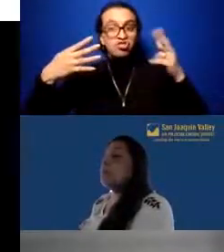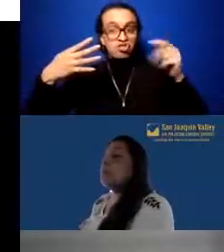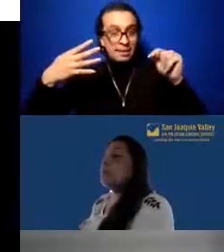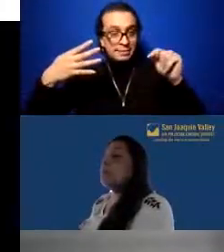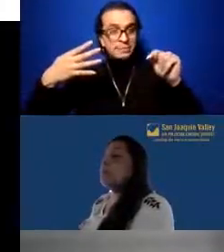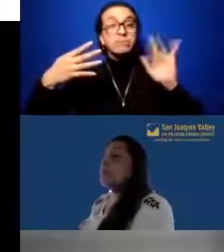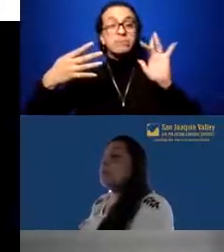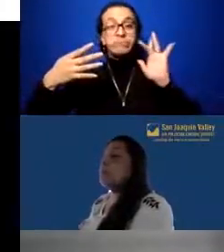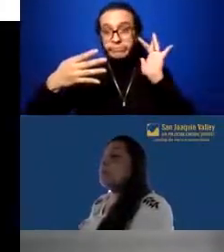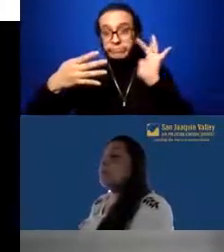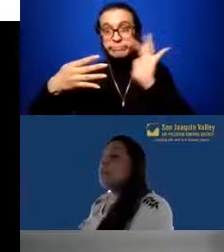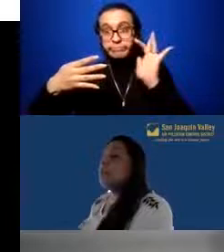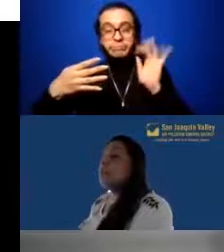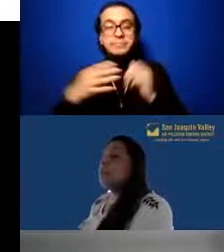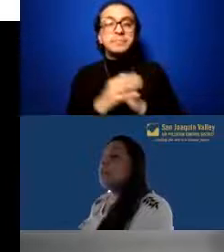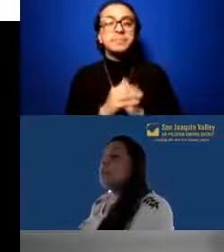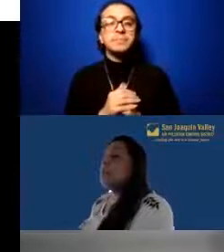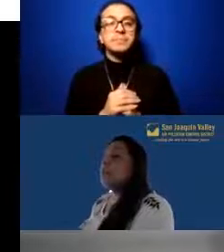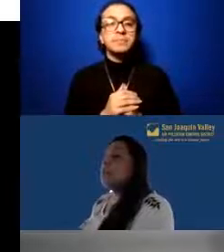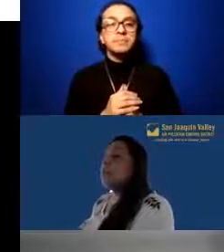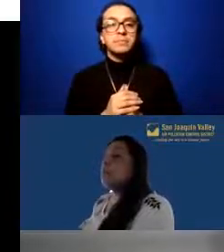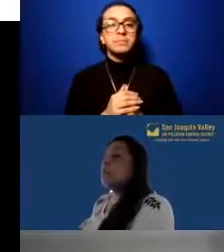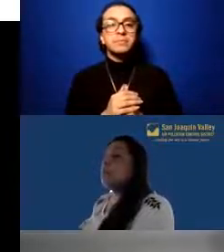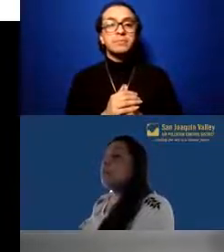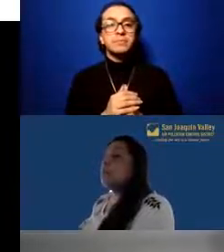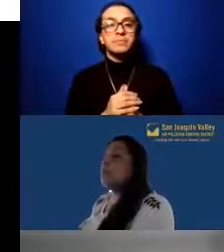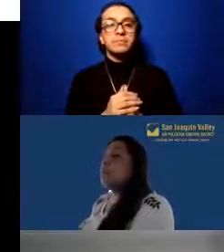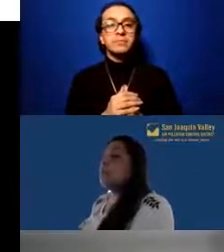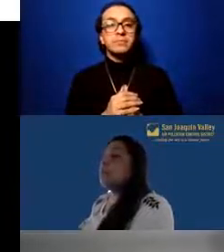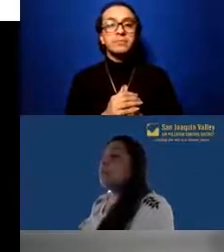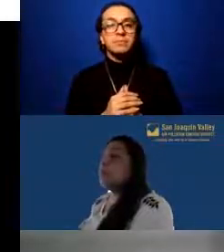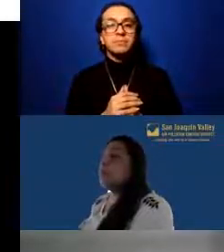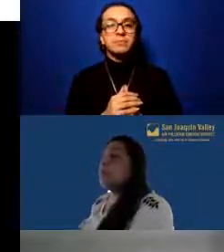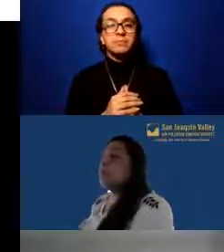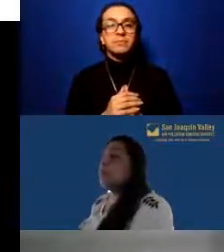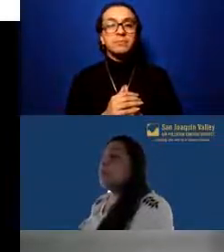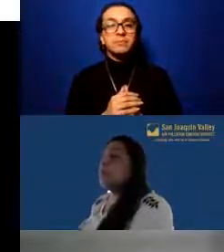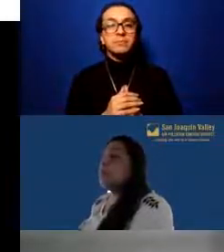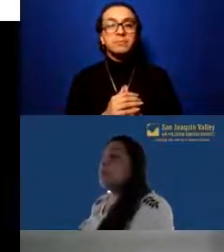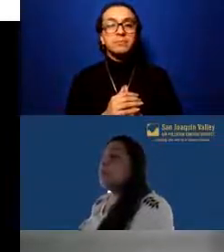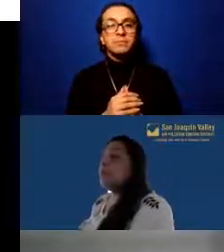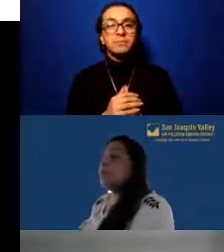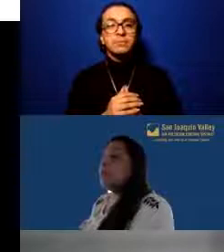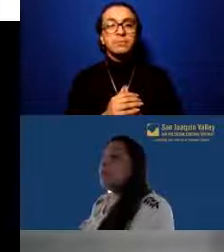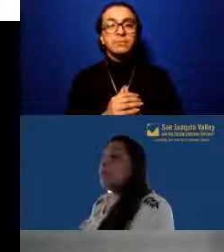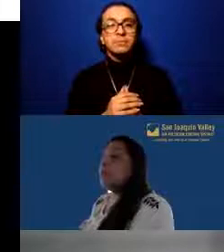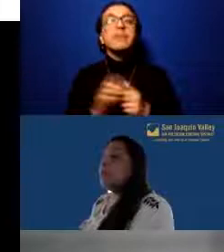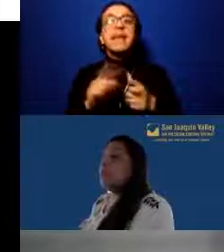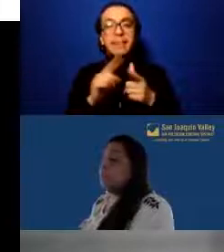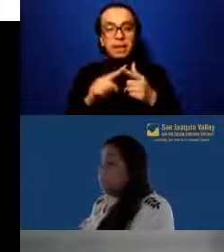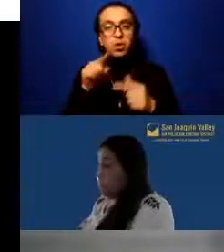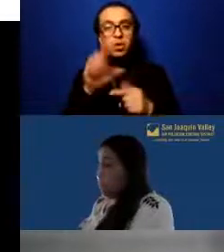We're going to select that button that says chat. That is the first option that I have here. And then you're going to